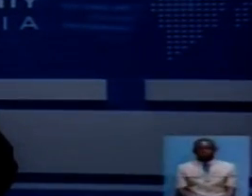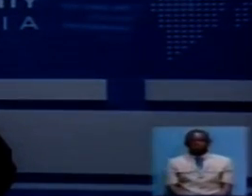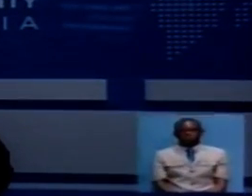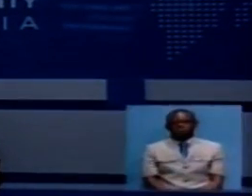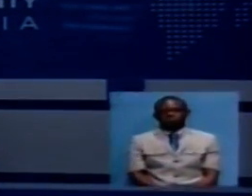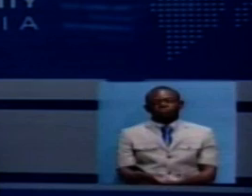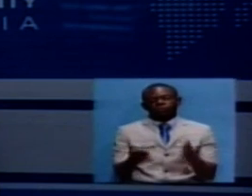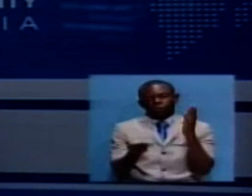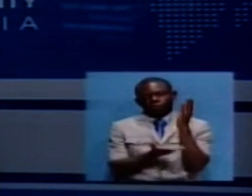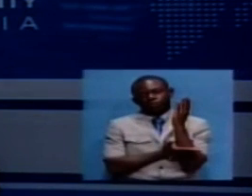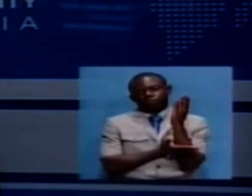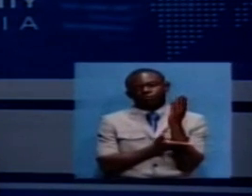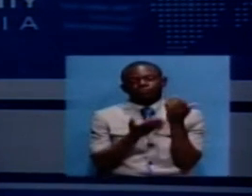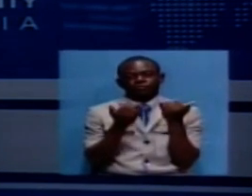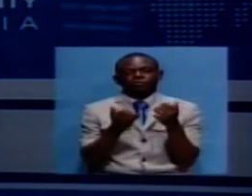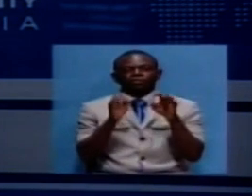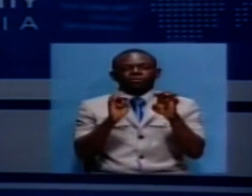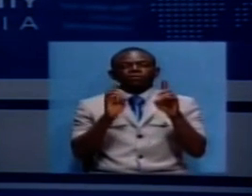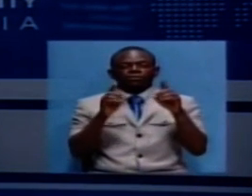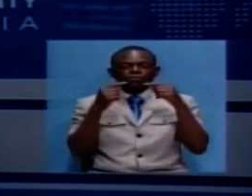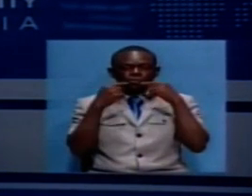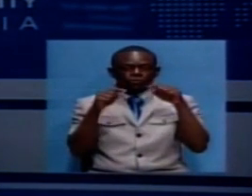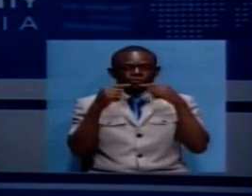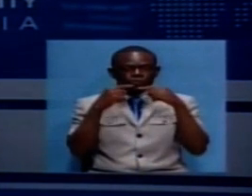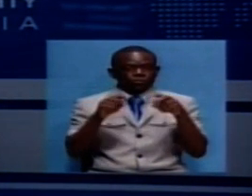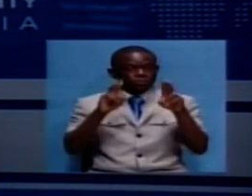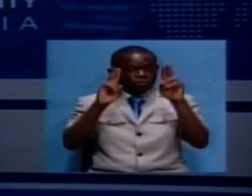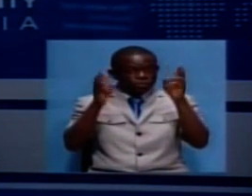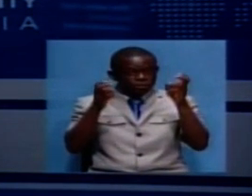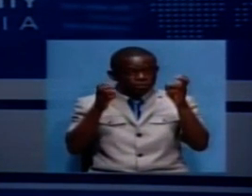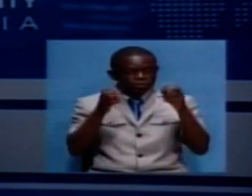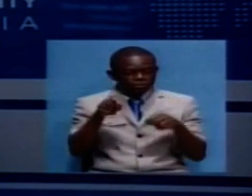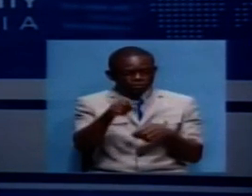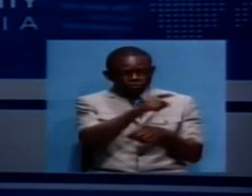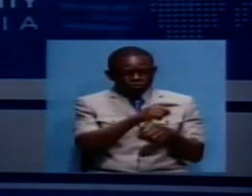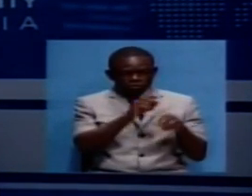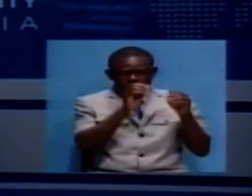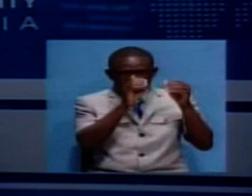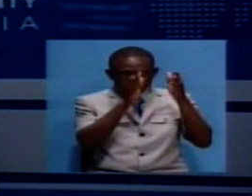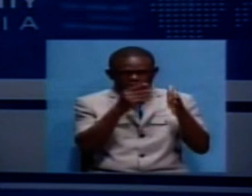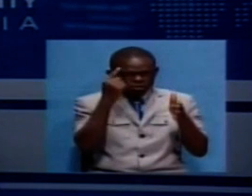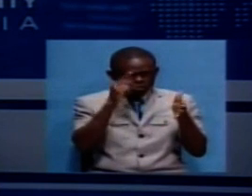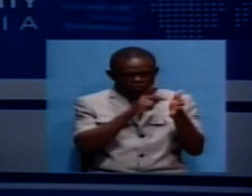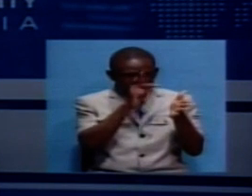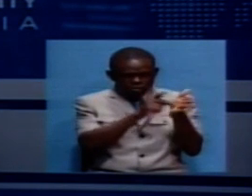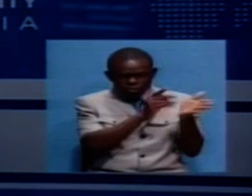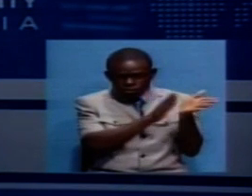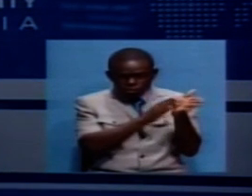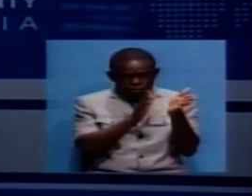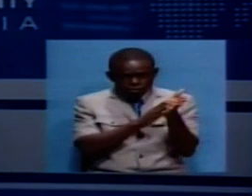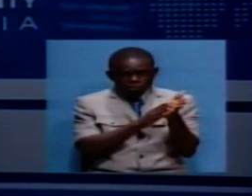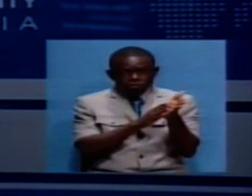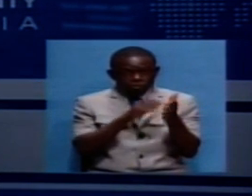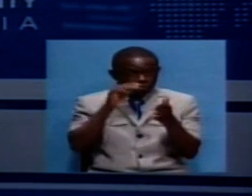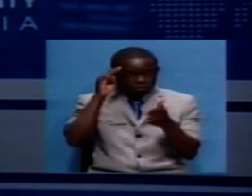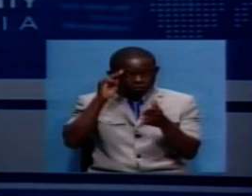Welcome back. In our education news tonight, the Ministry of General Education says it will not grant study leave to primary